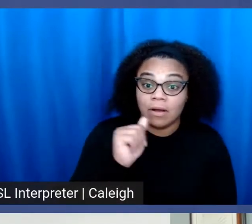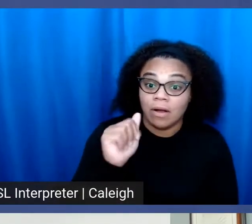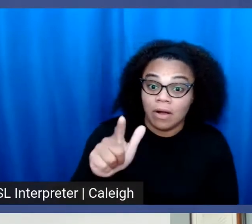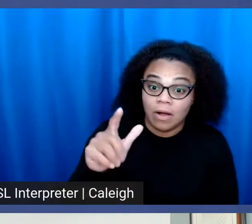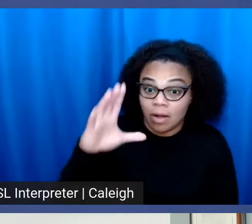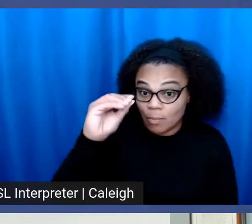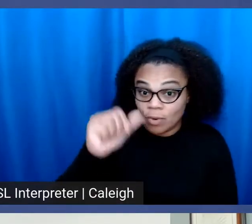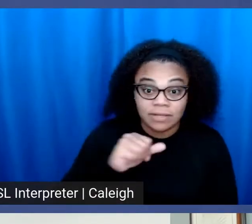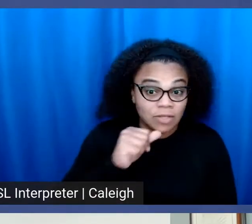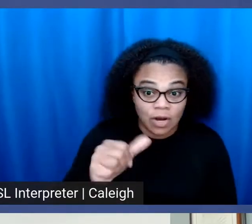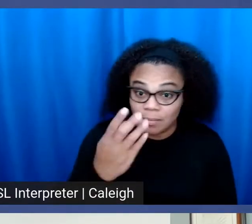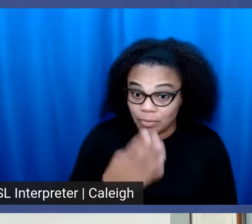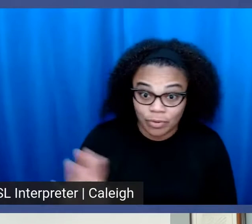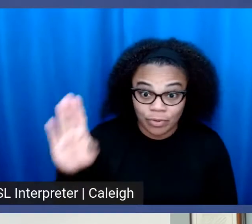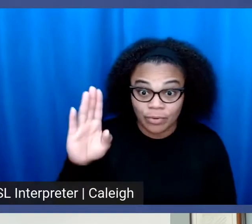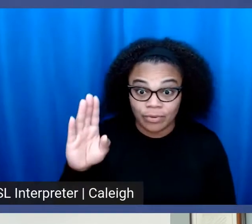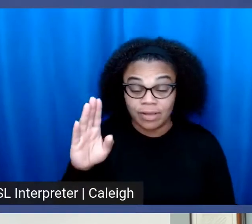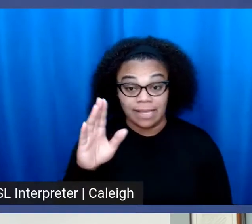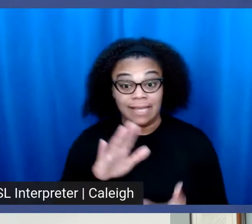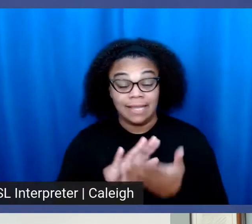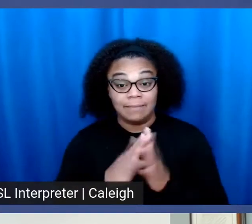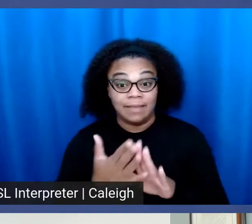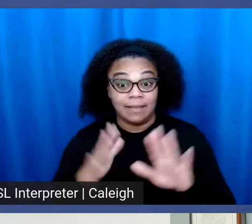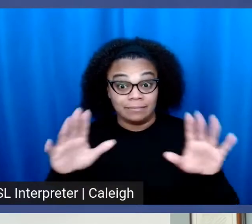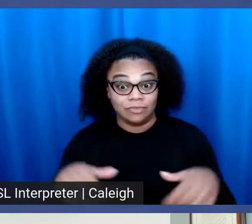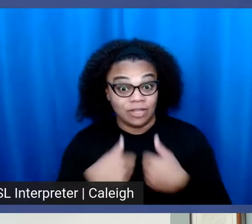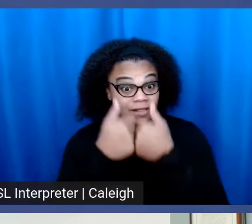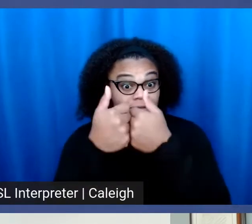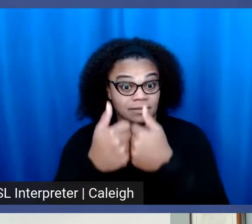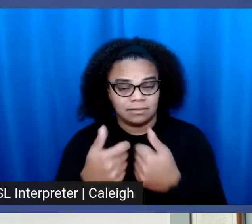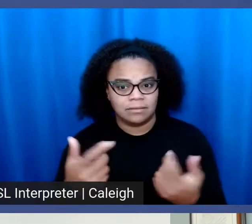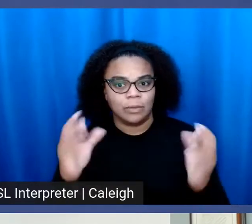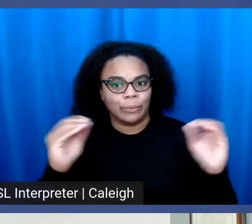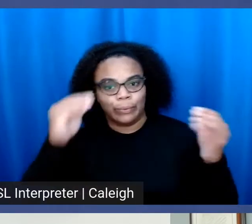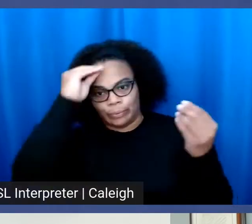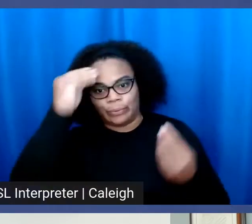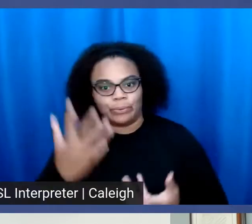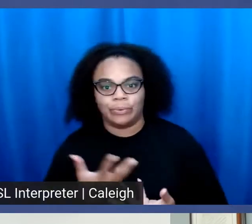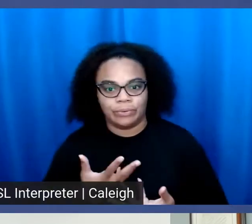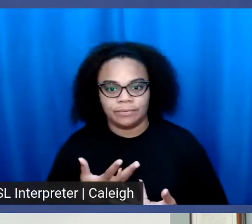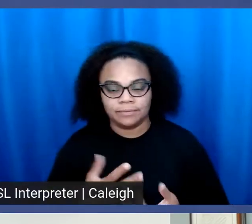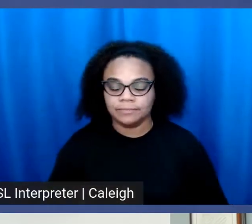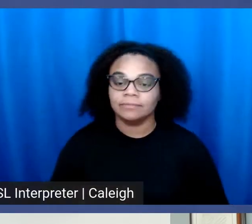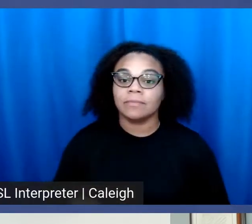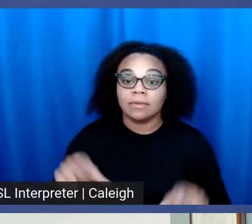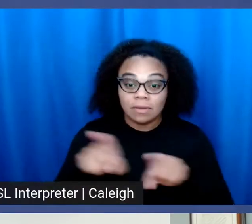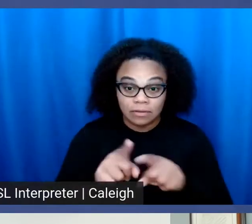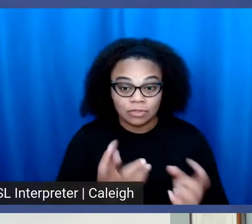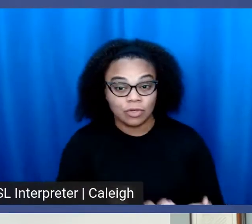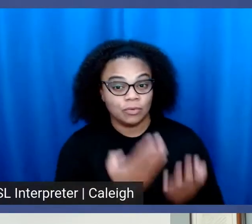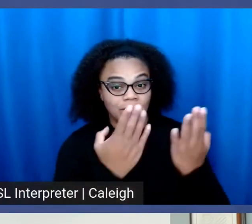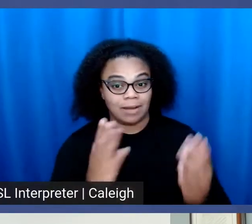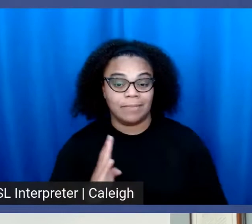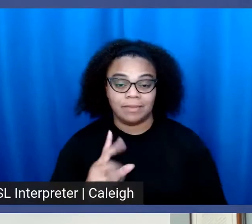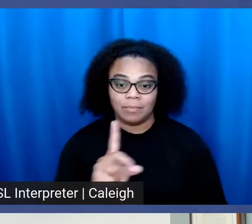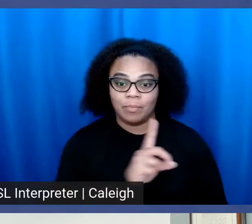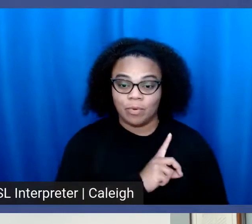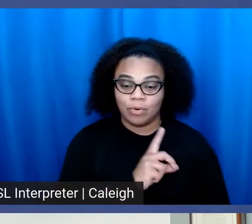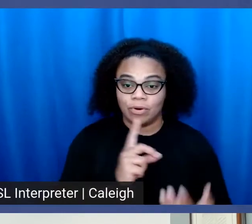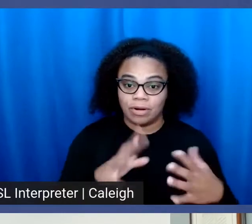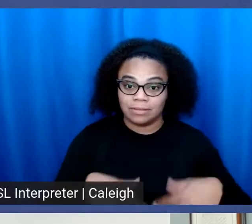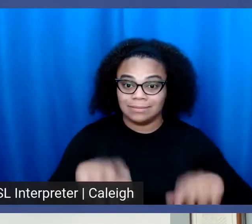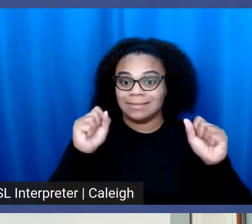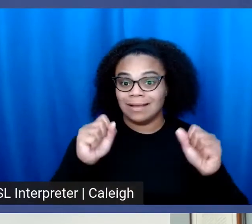the heap. And we also recommended that the board adopt some